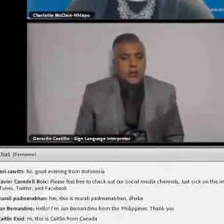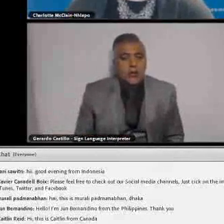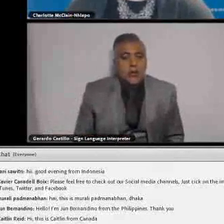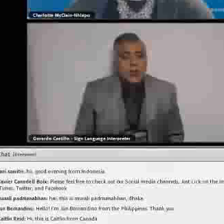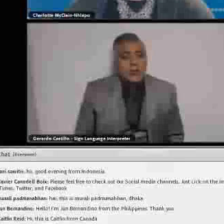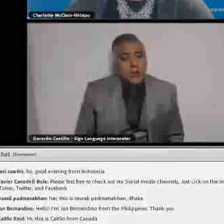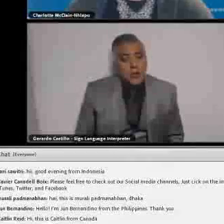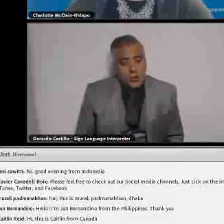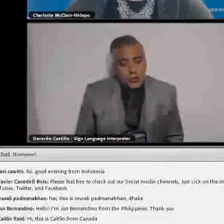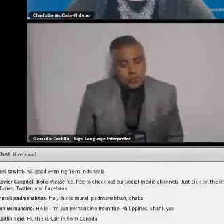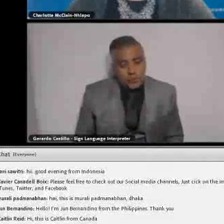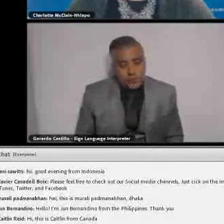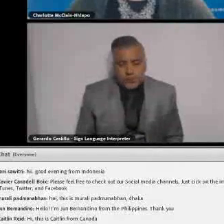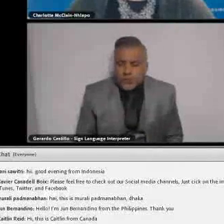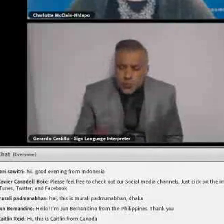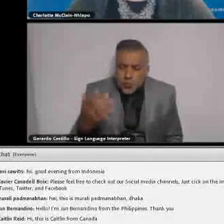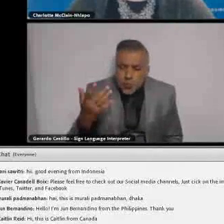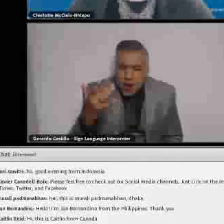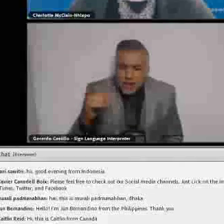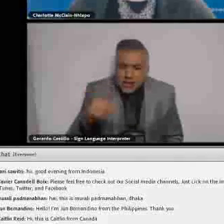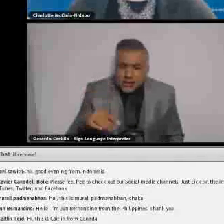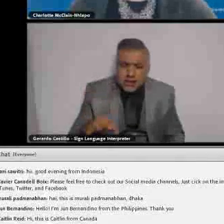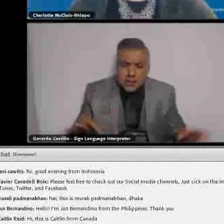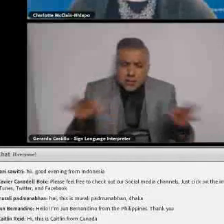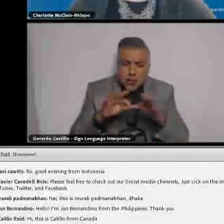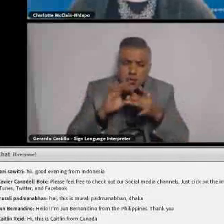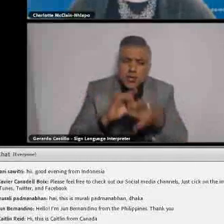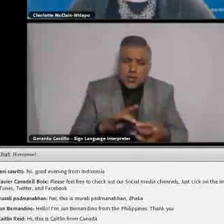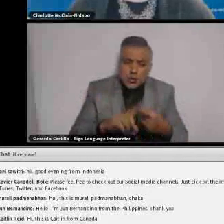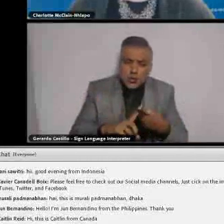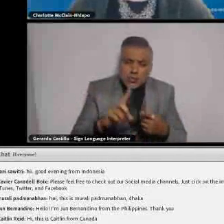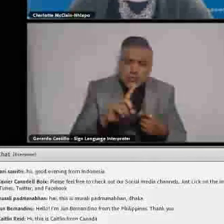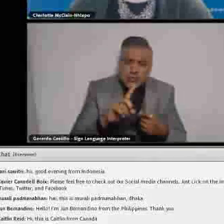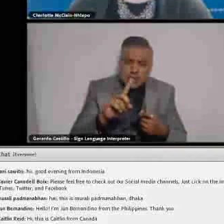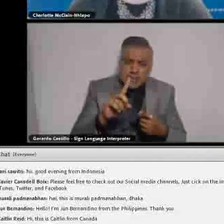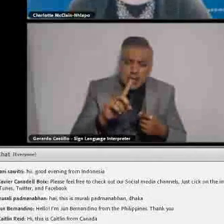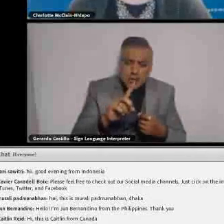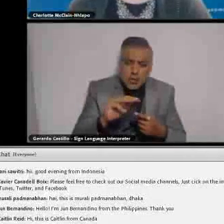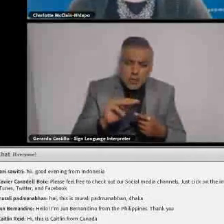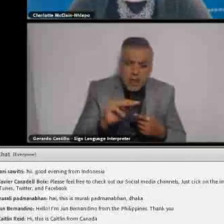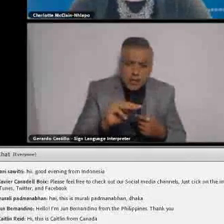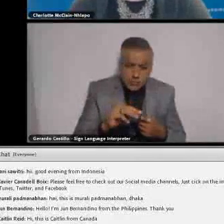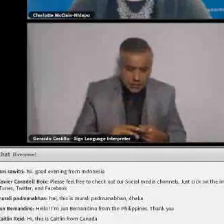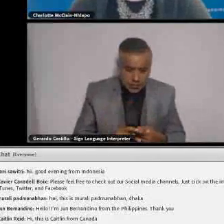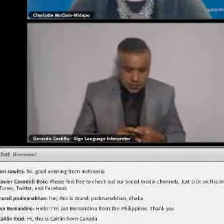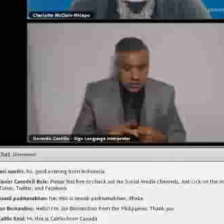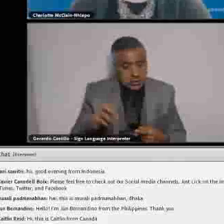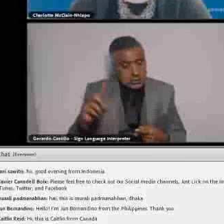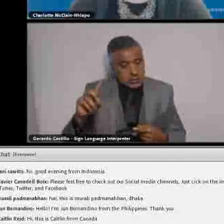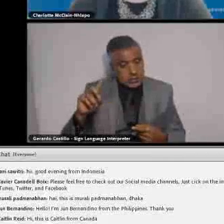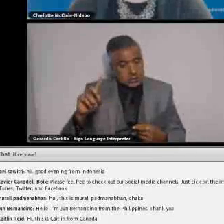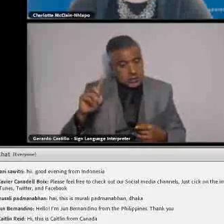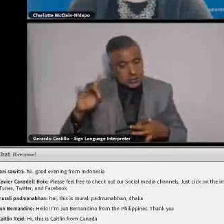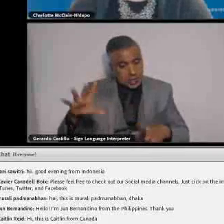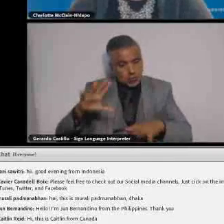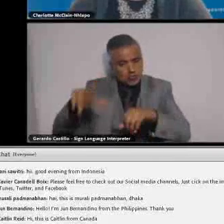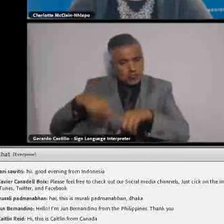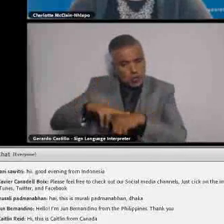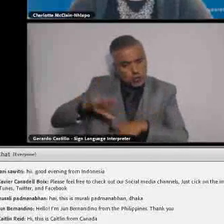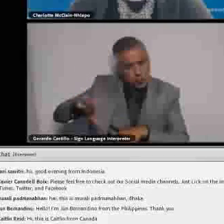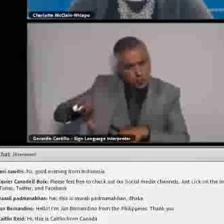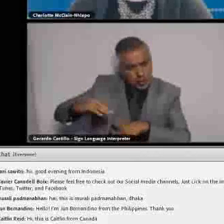So now, why is all of this important to disaster risk management? You might say that disasters are a natural phenomena and they